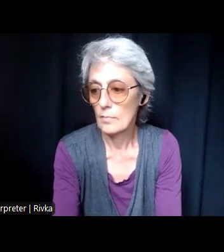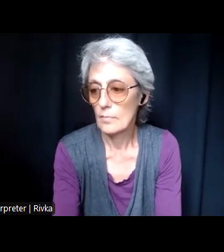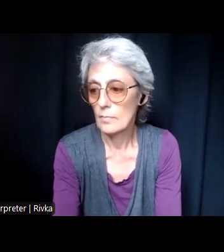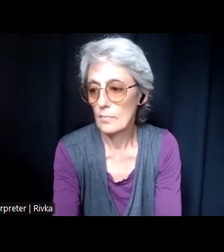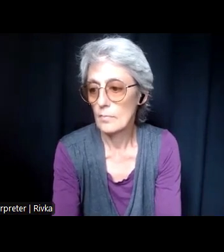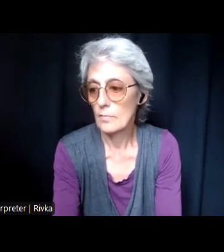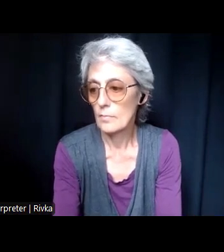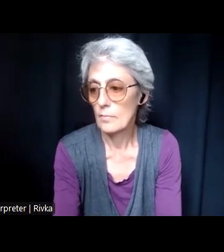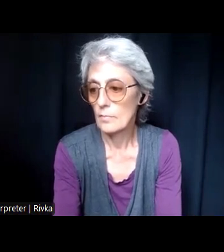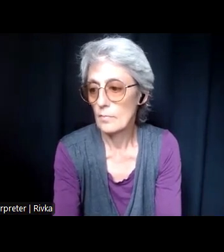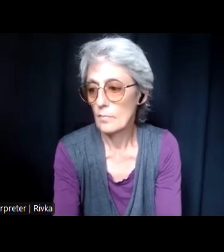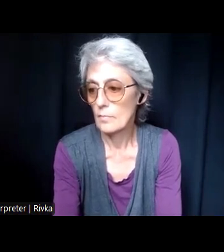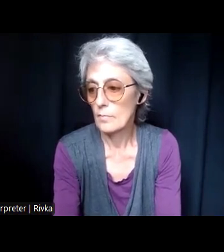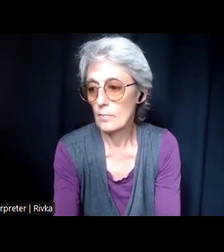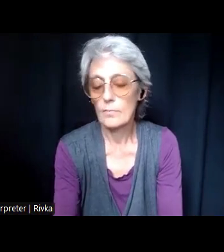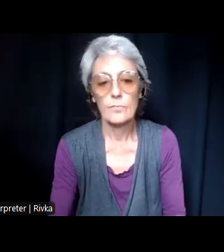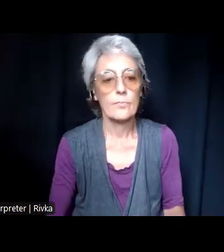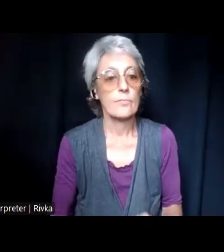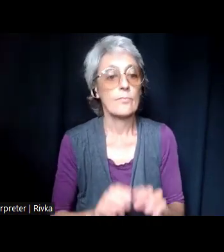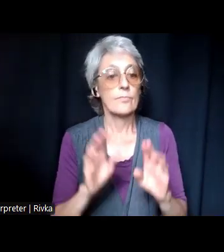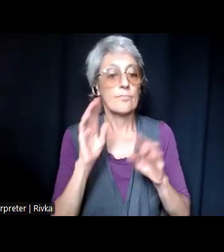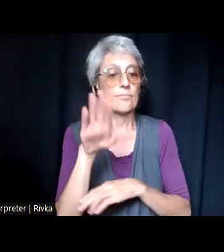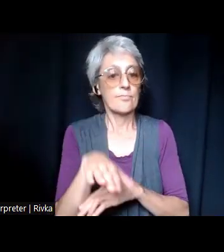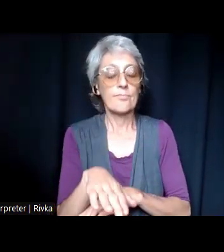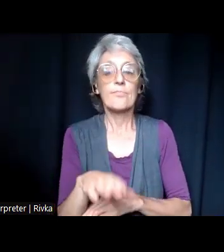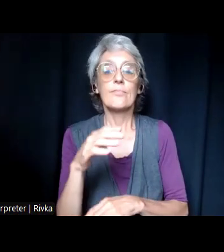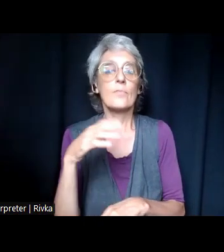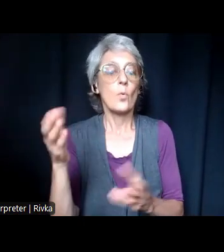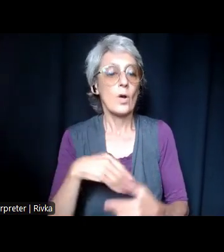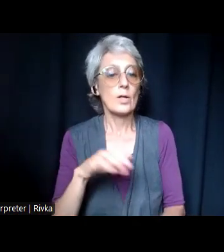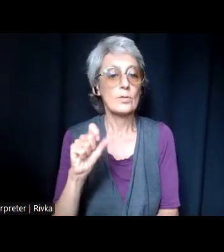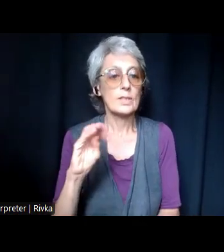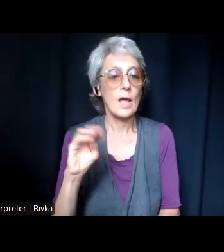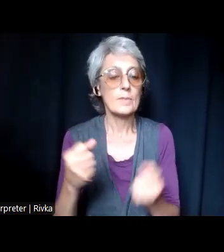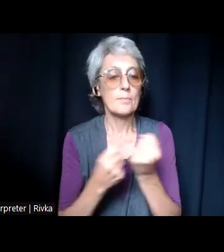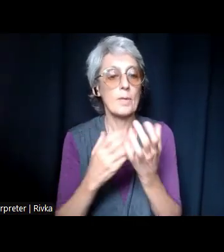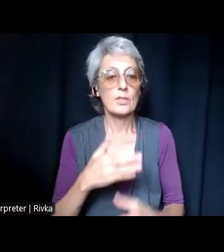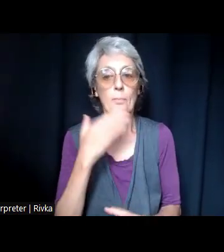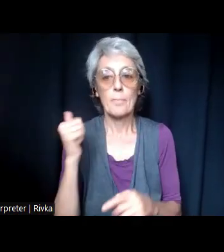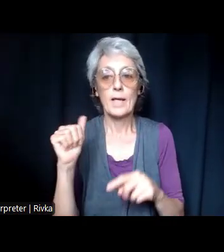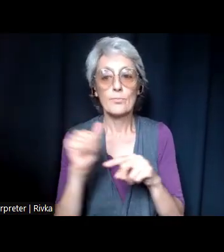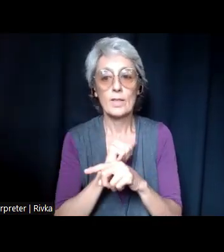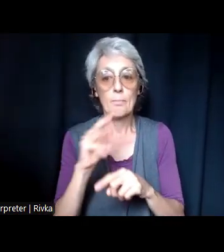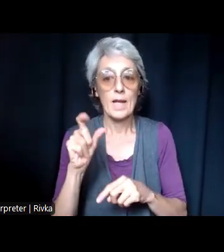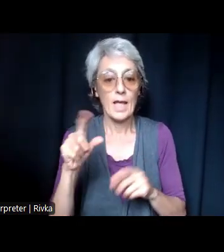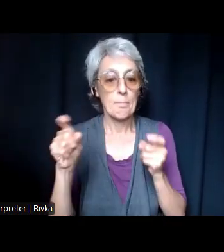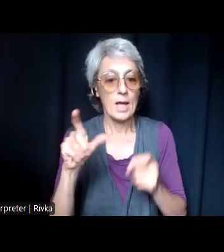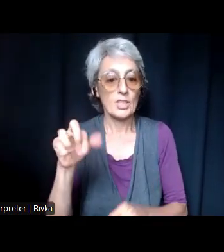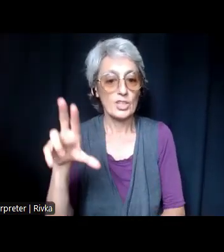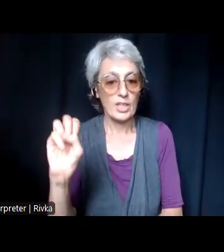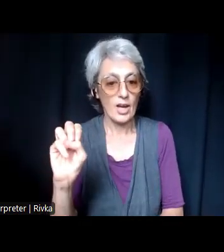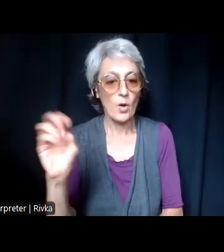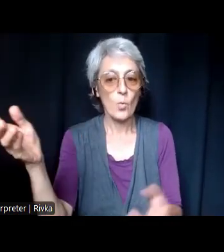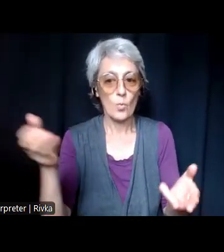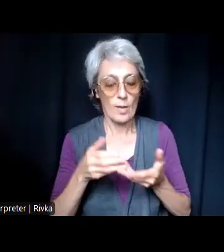Good afternoon and welcome to today's SAMHSA-sponsored webinar titled Best Practices in Medicaid Managed Care, presented on behalf